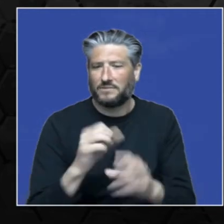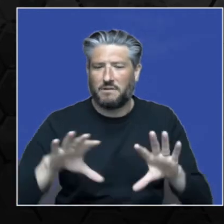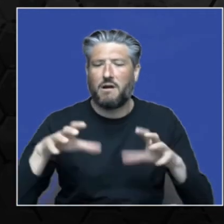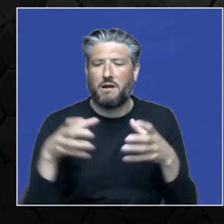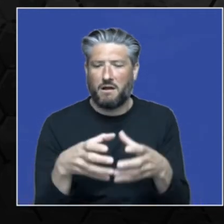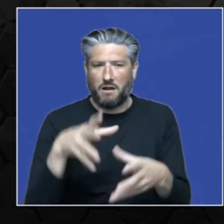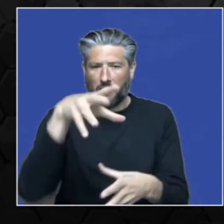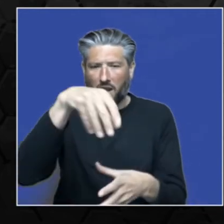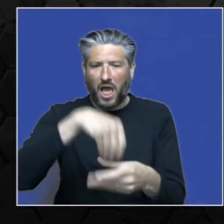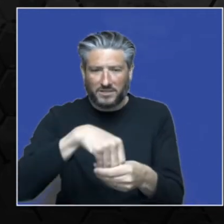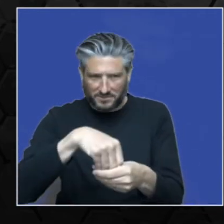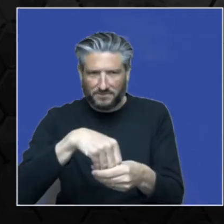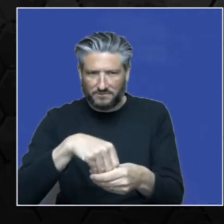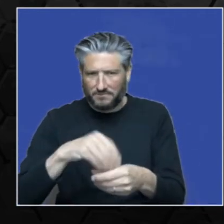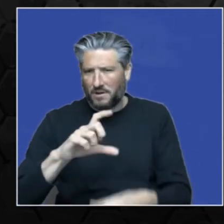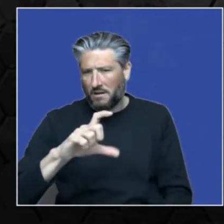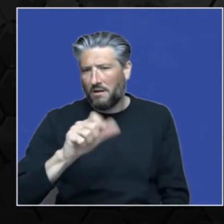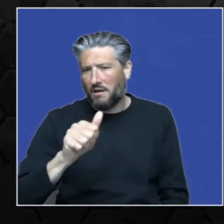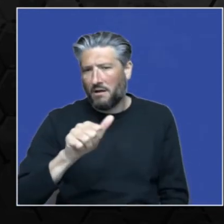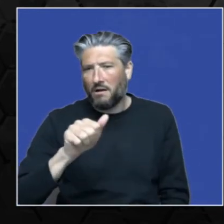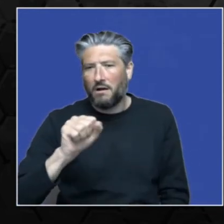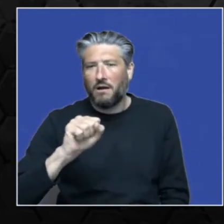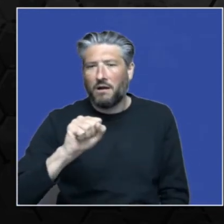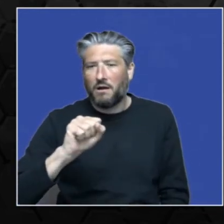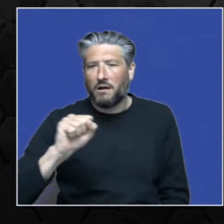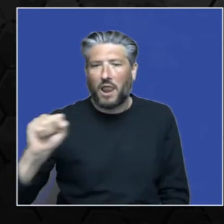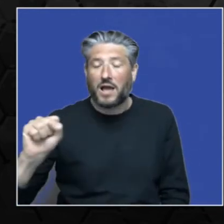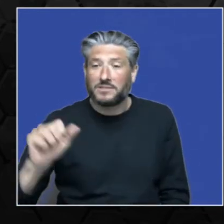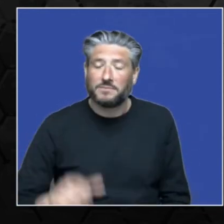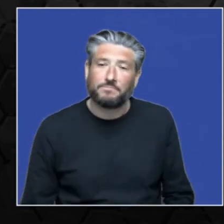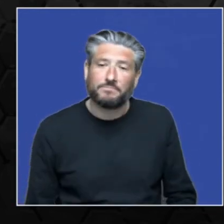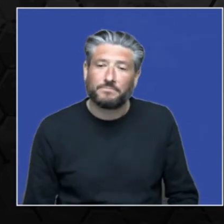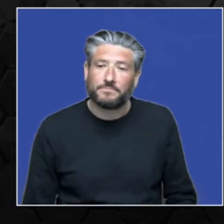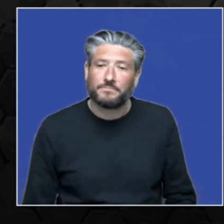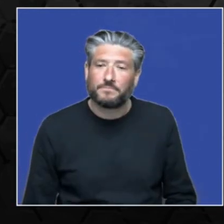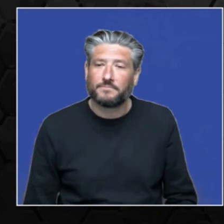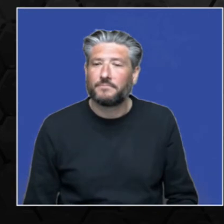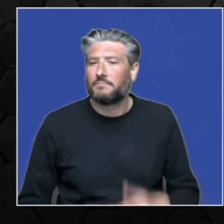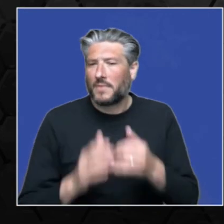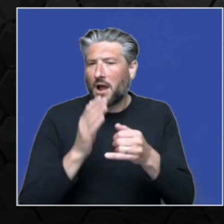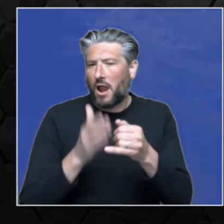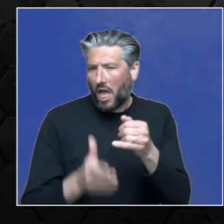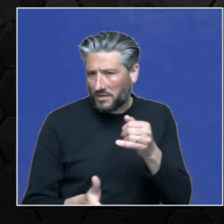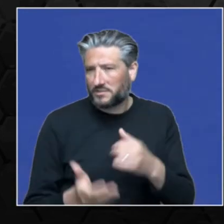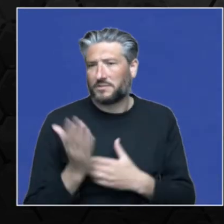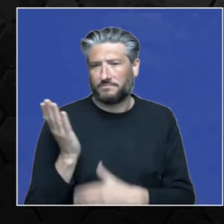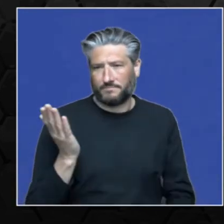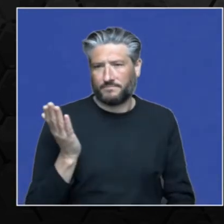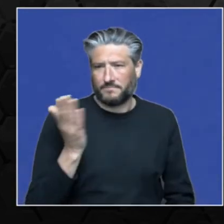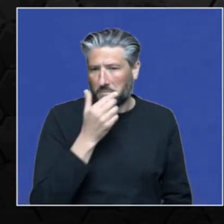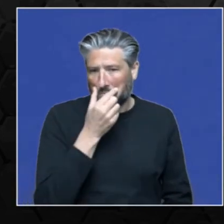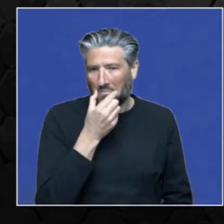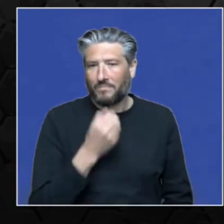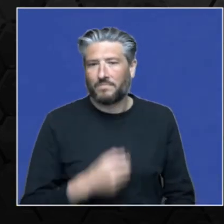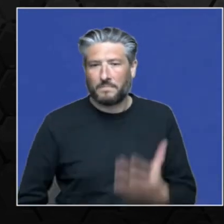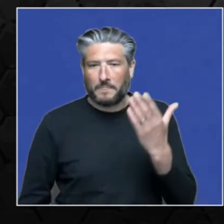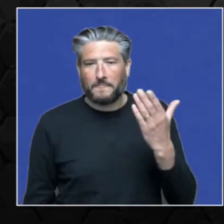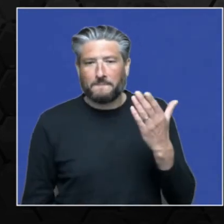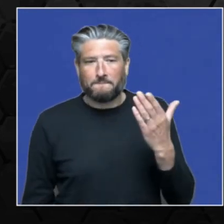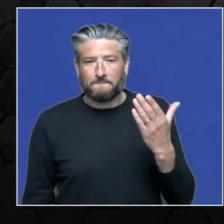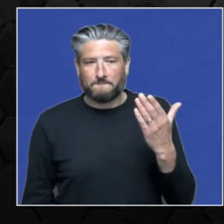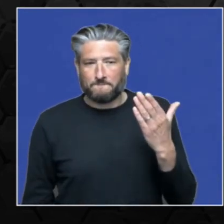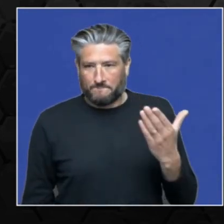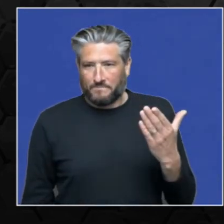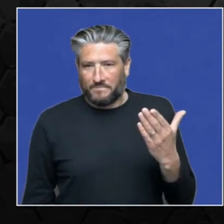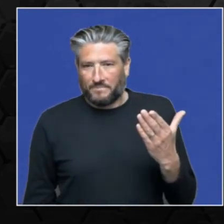And the next is gradient boosting algorithm to produce a prediction model that pairs with